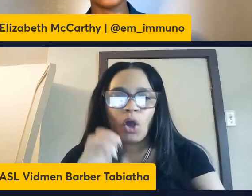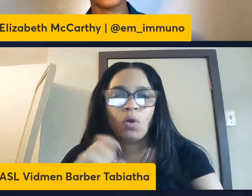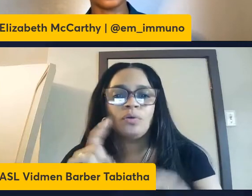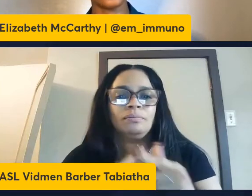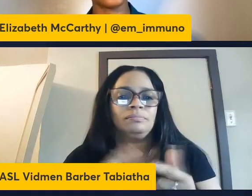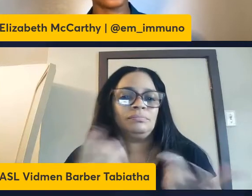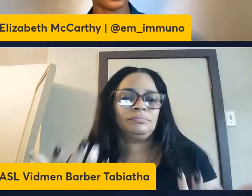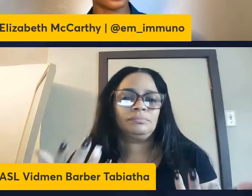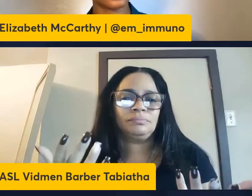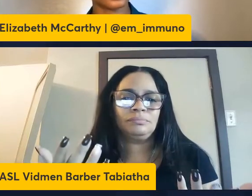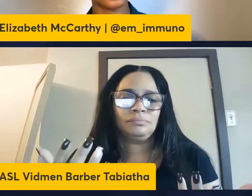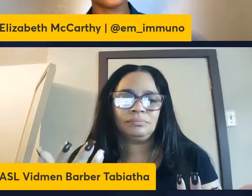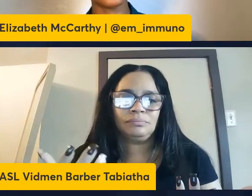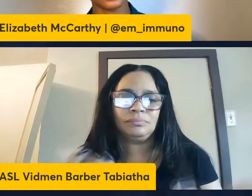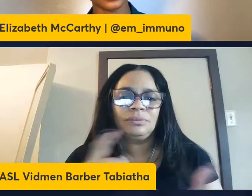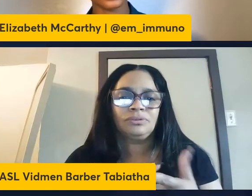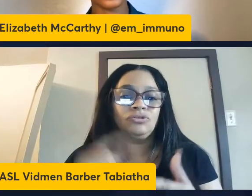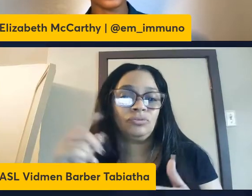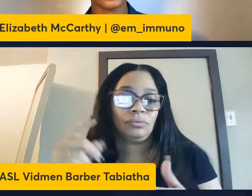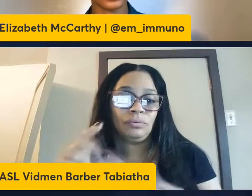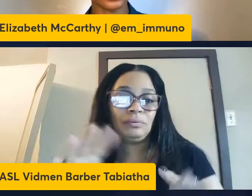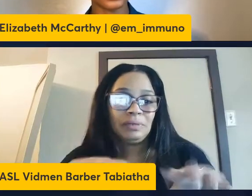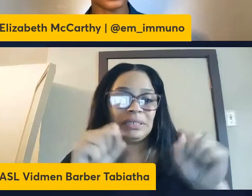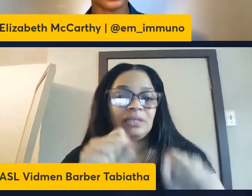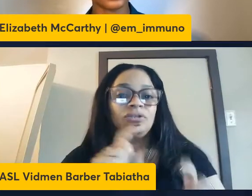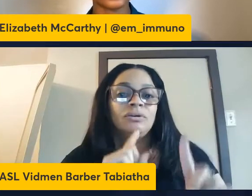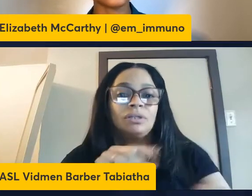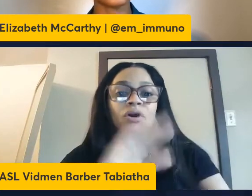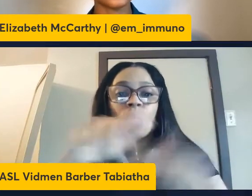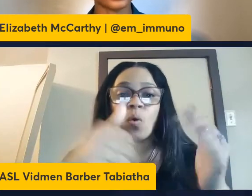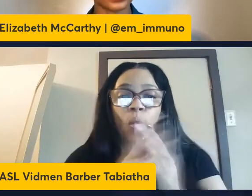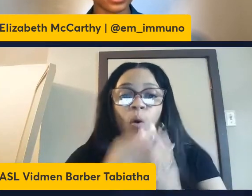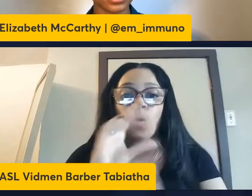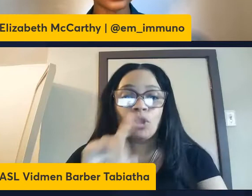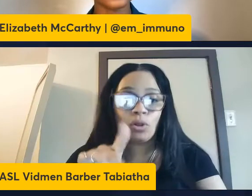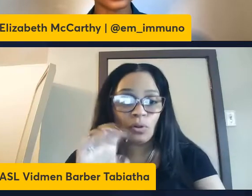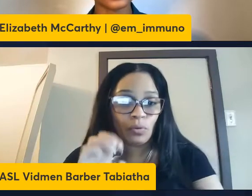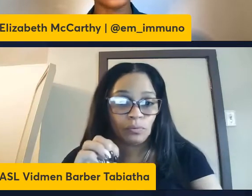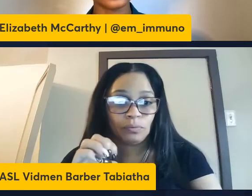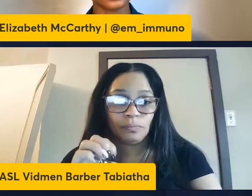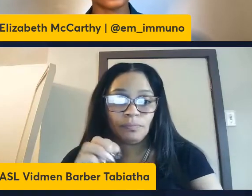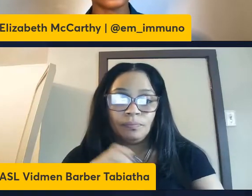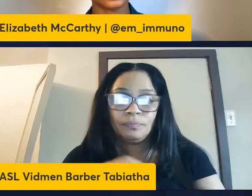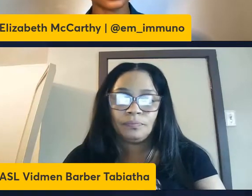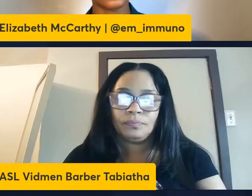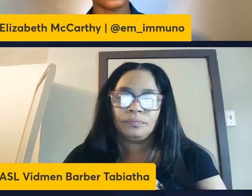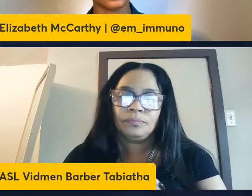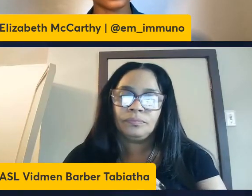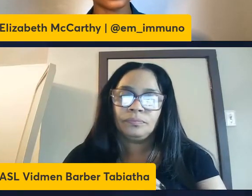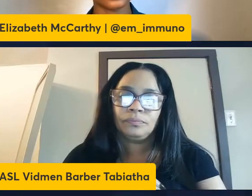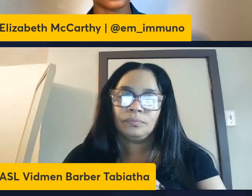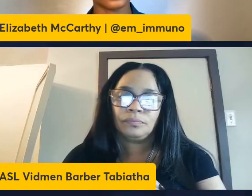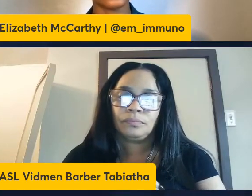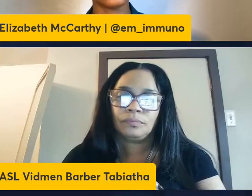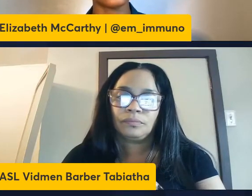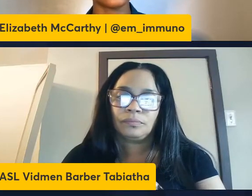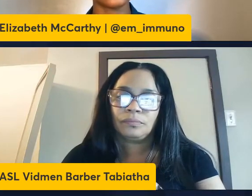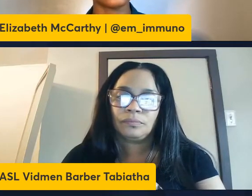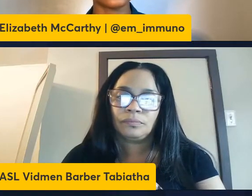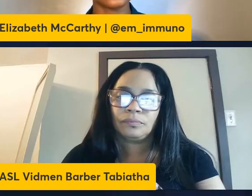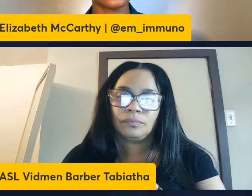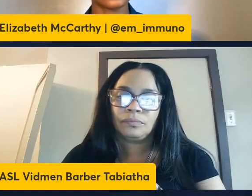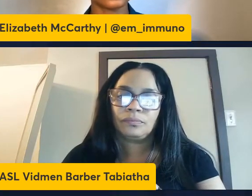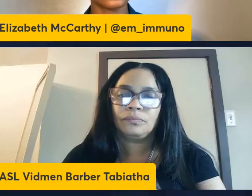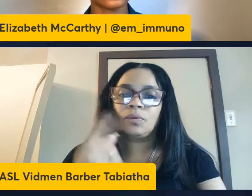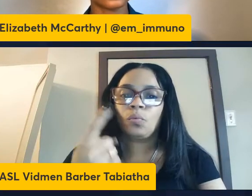code to analyze a data set. There are all these code that has been written already, and with a 1 or